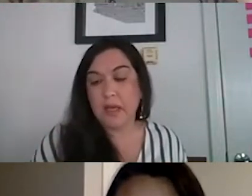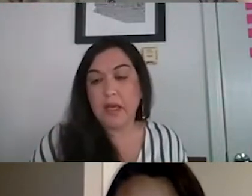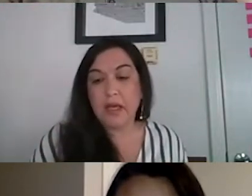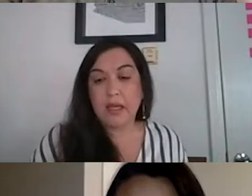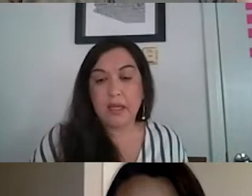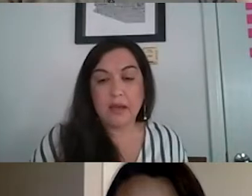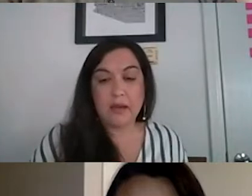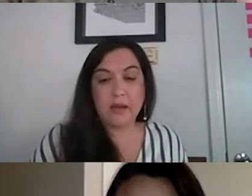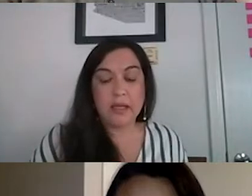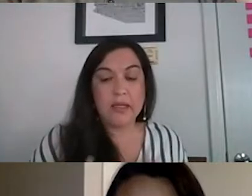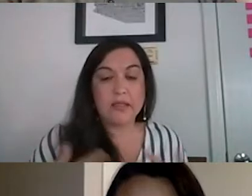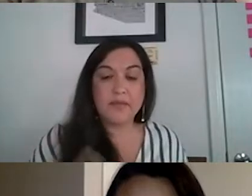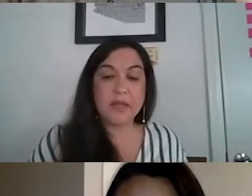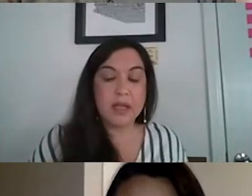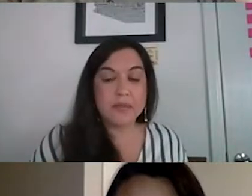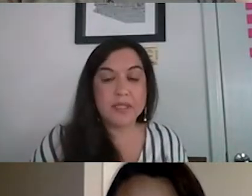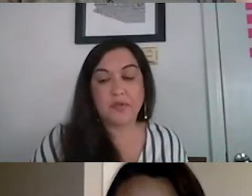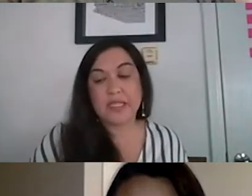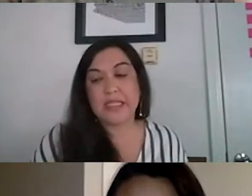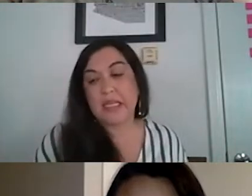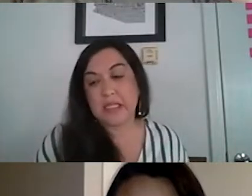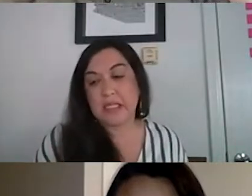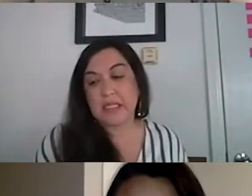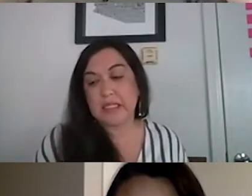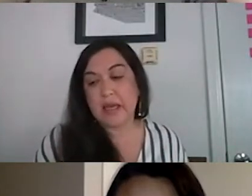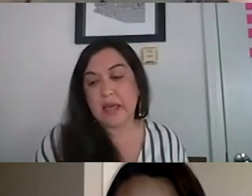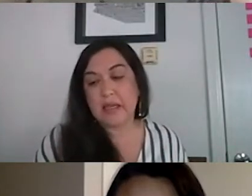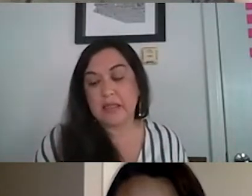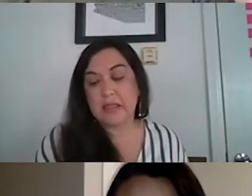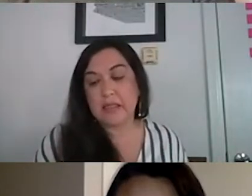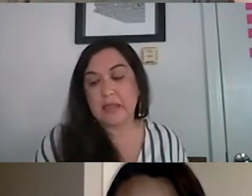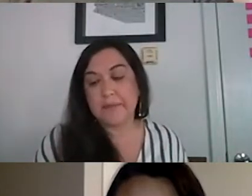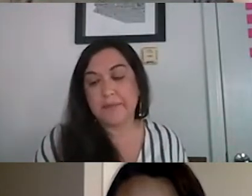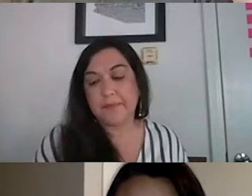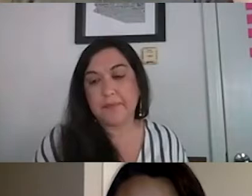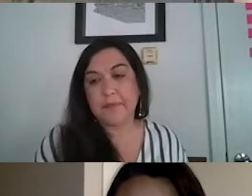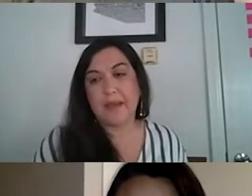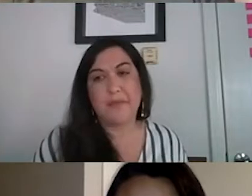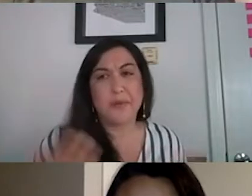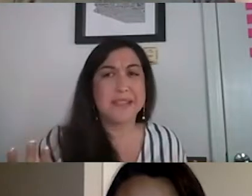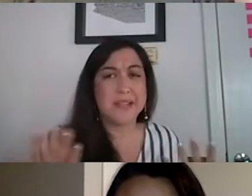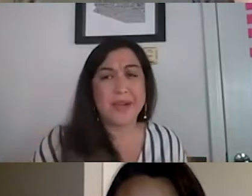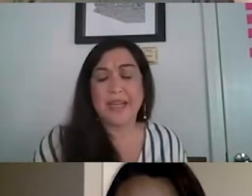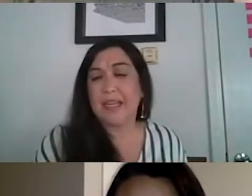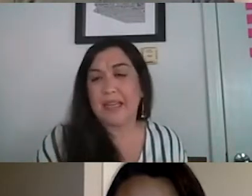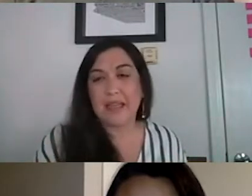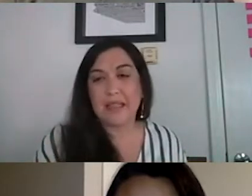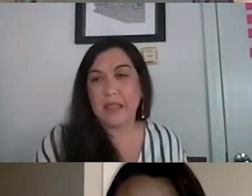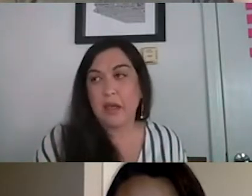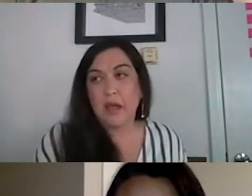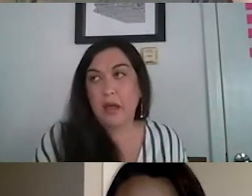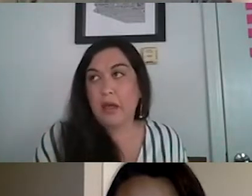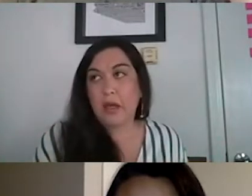involved in different clubs, different organizations, and I've always liked writing.